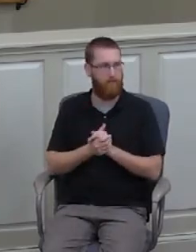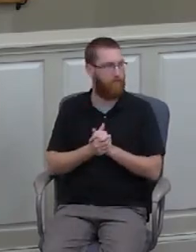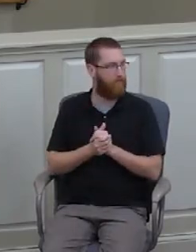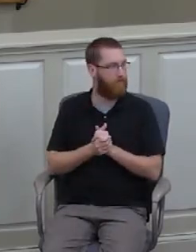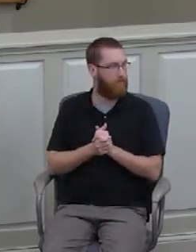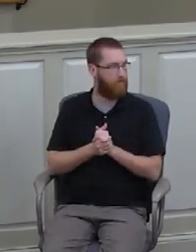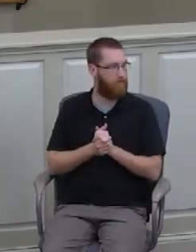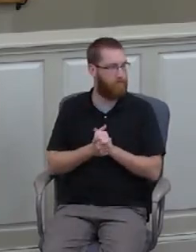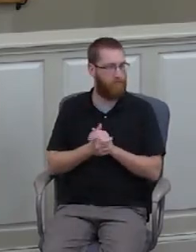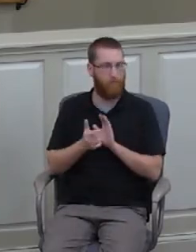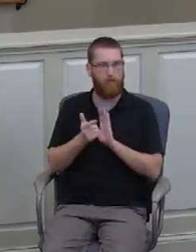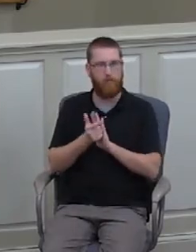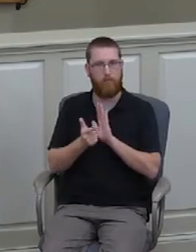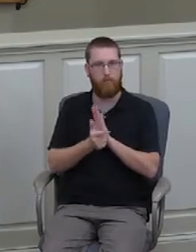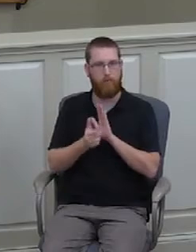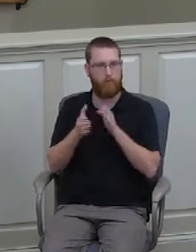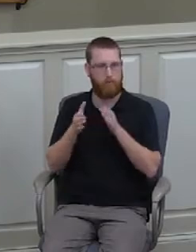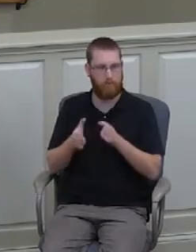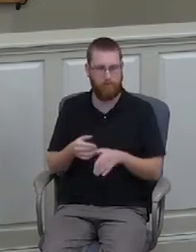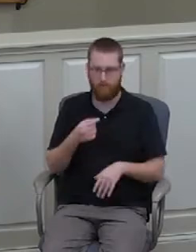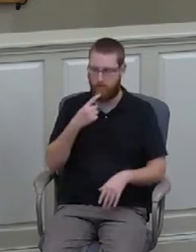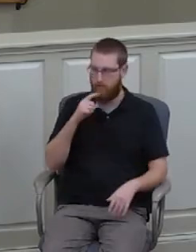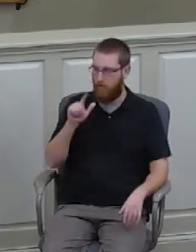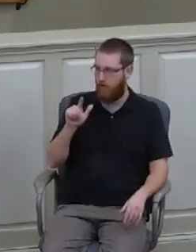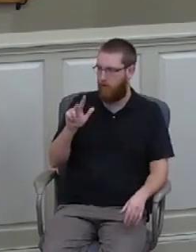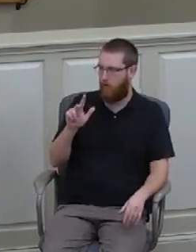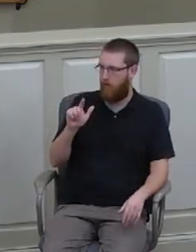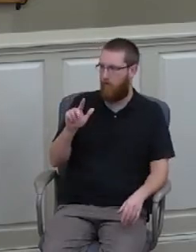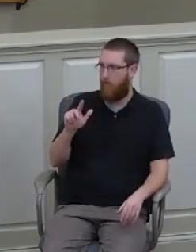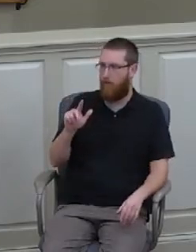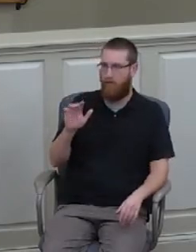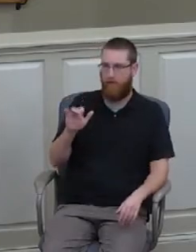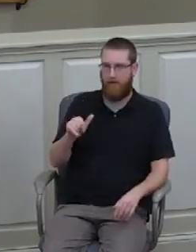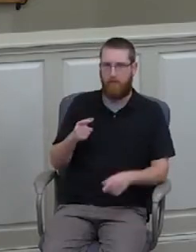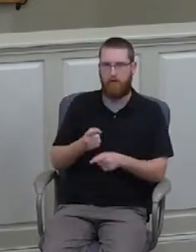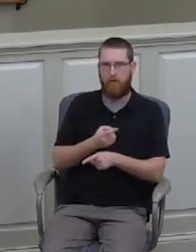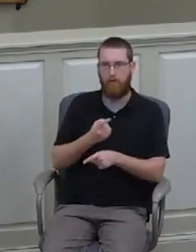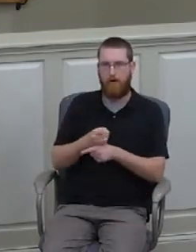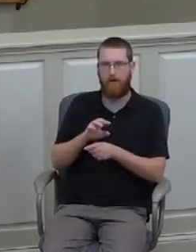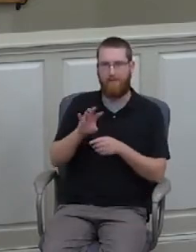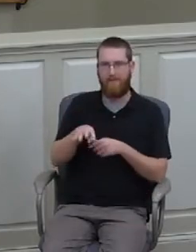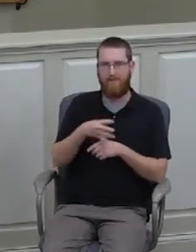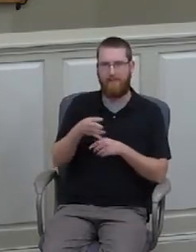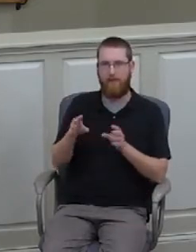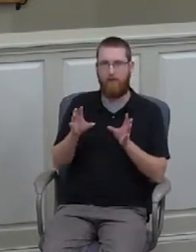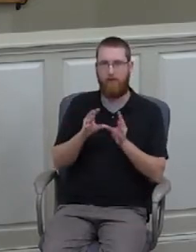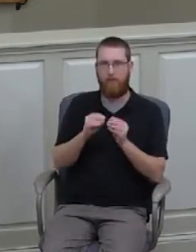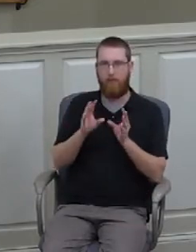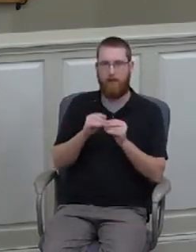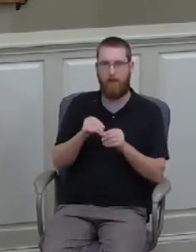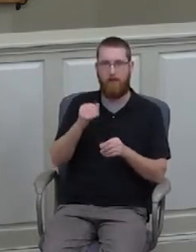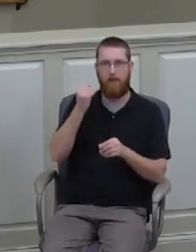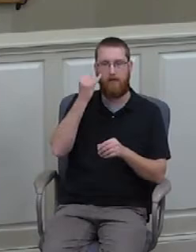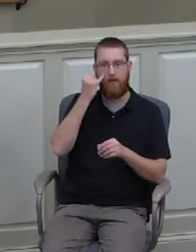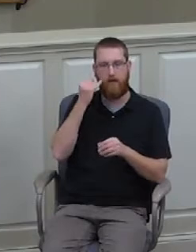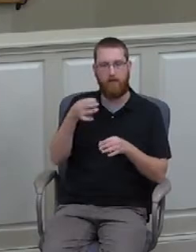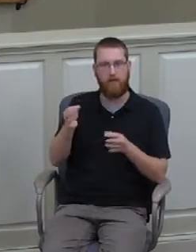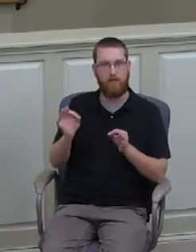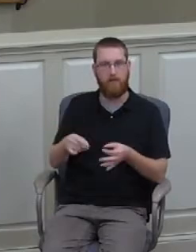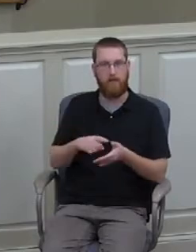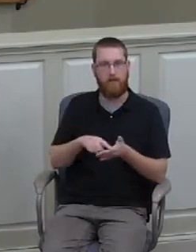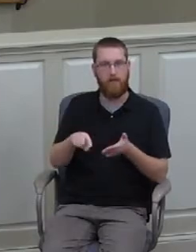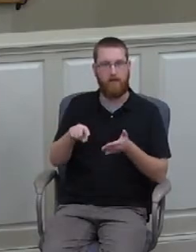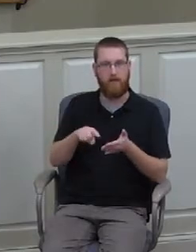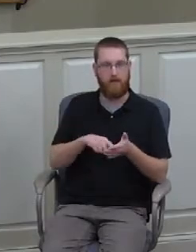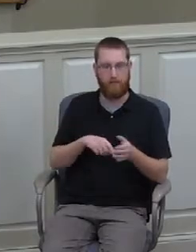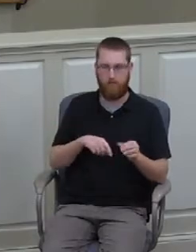If I may, the 23rd is a regularly scheduled meeting unless sir. canceled. Yes, sir. So that has